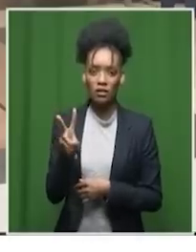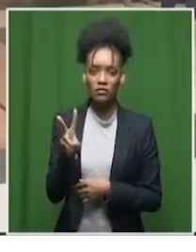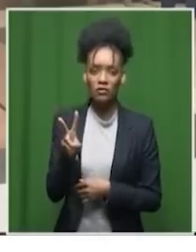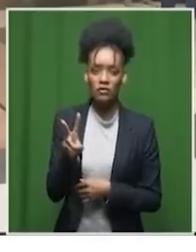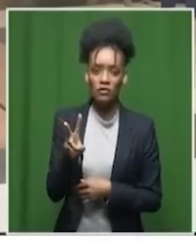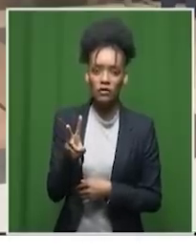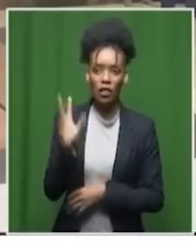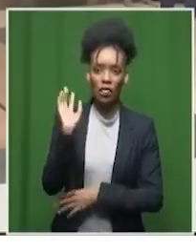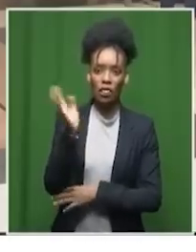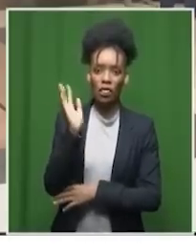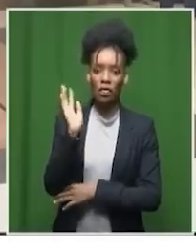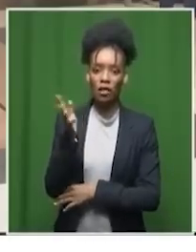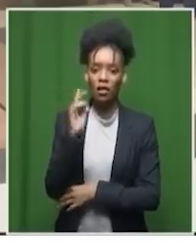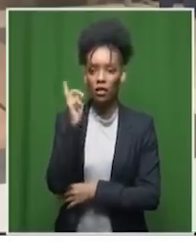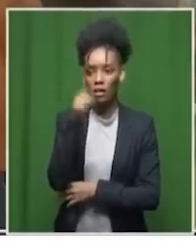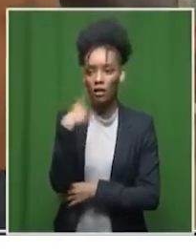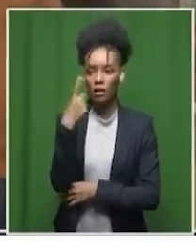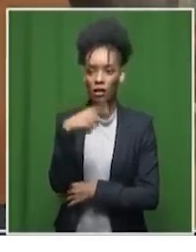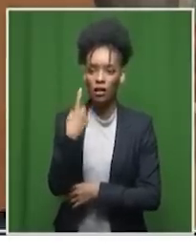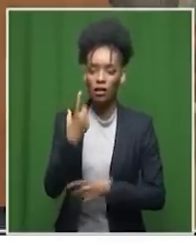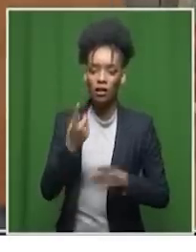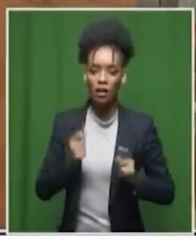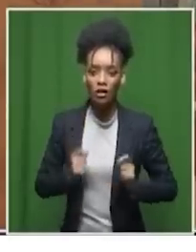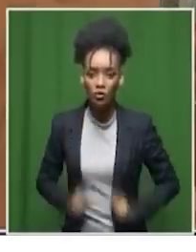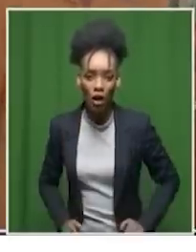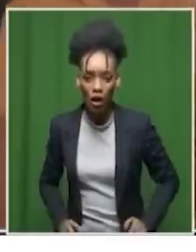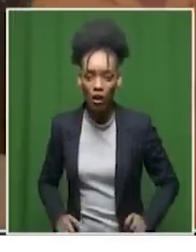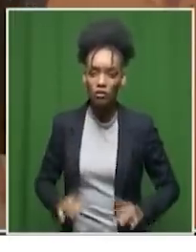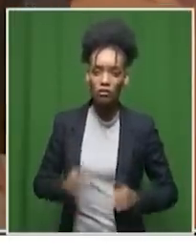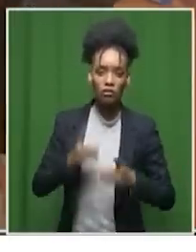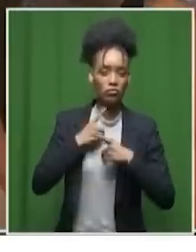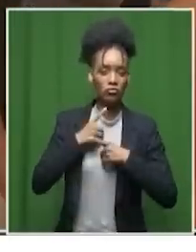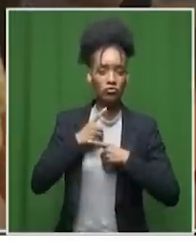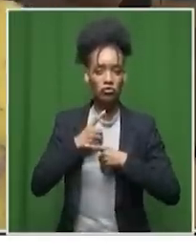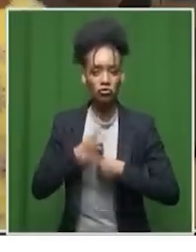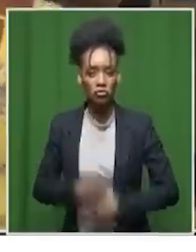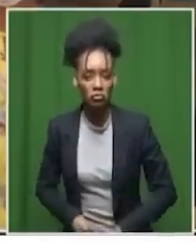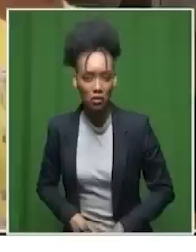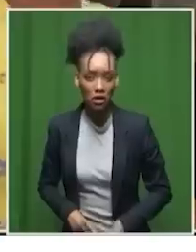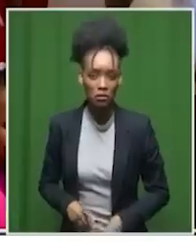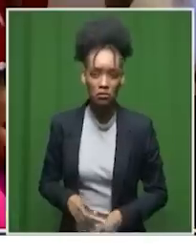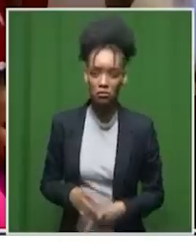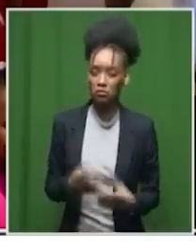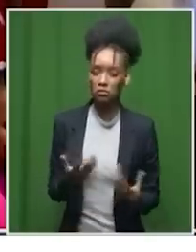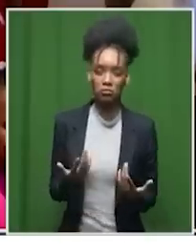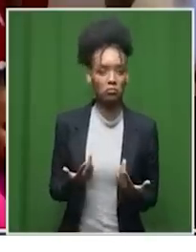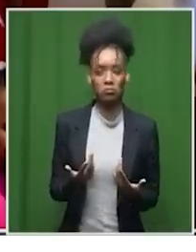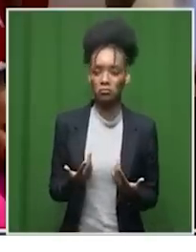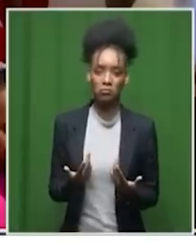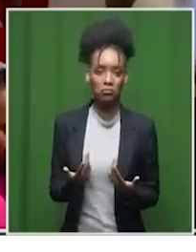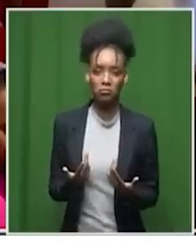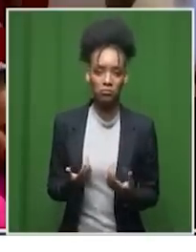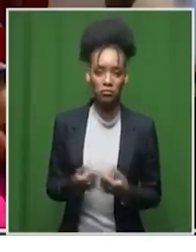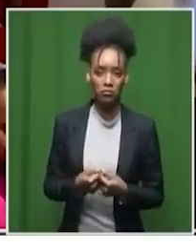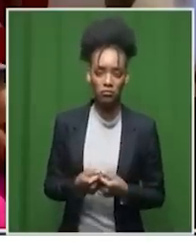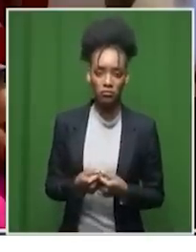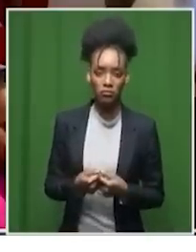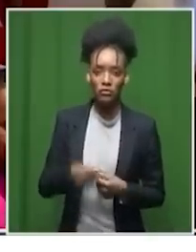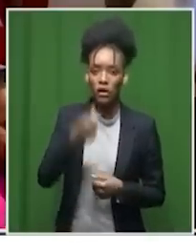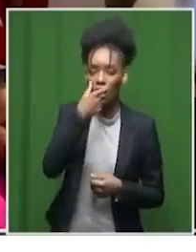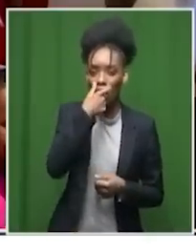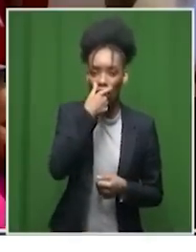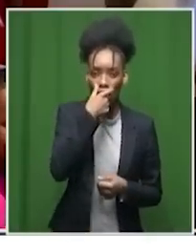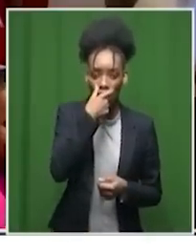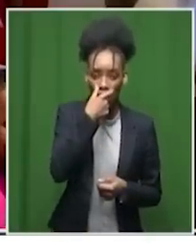tired, depressed, and having trouble actually formulating his words.